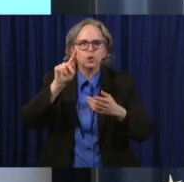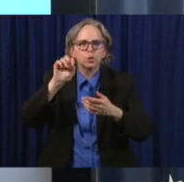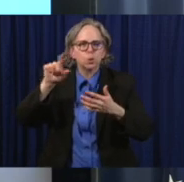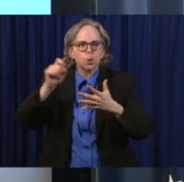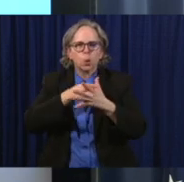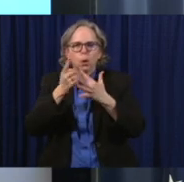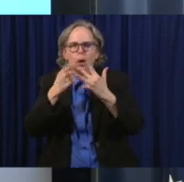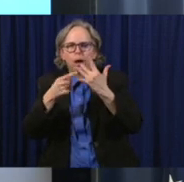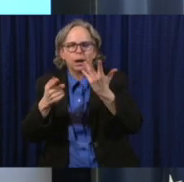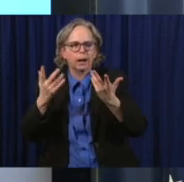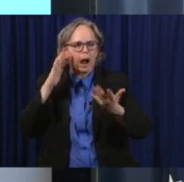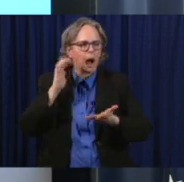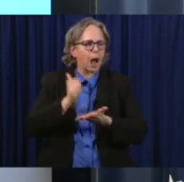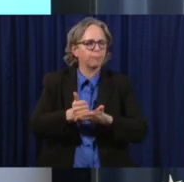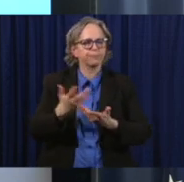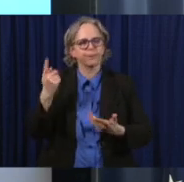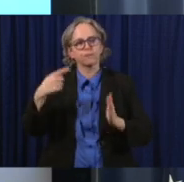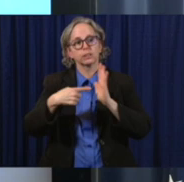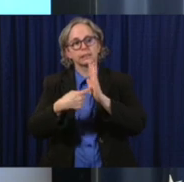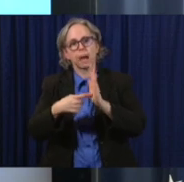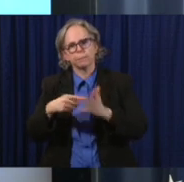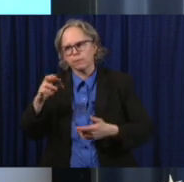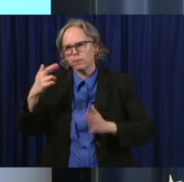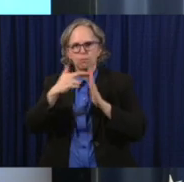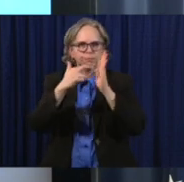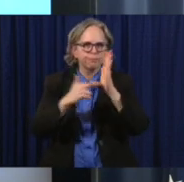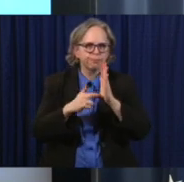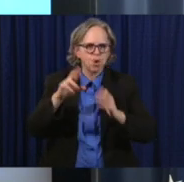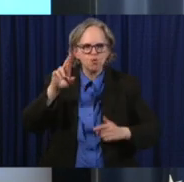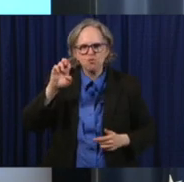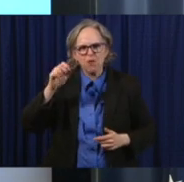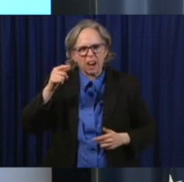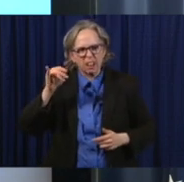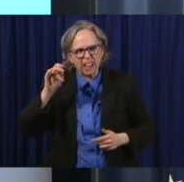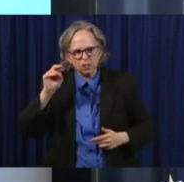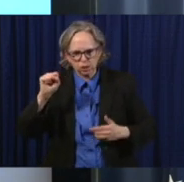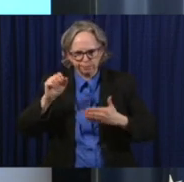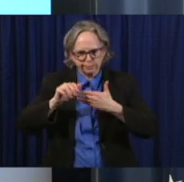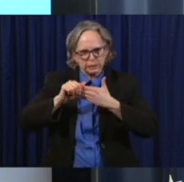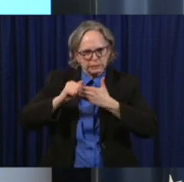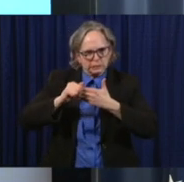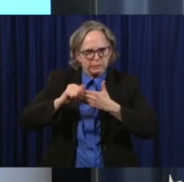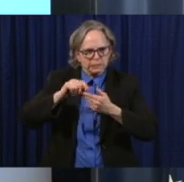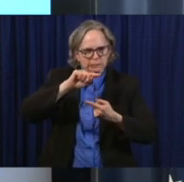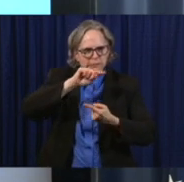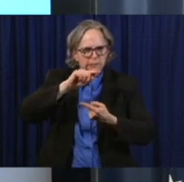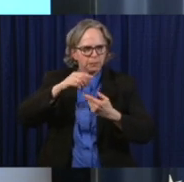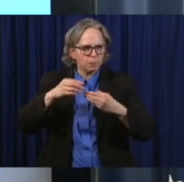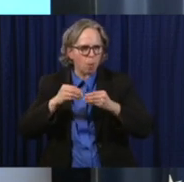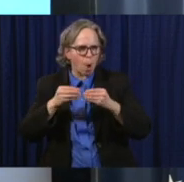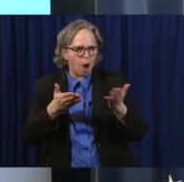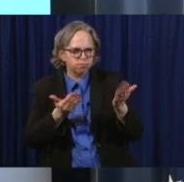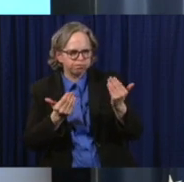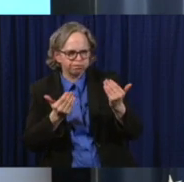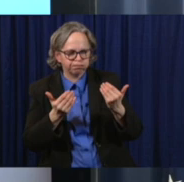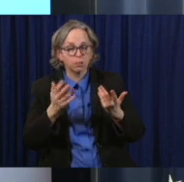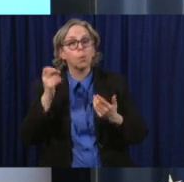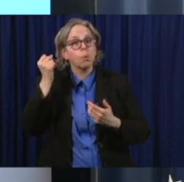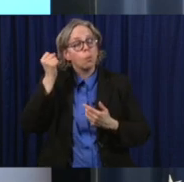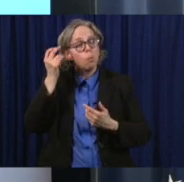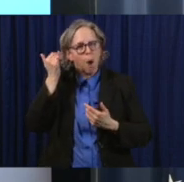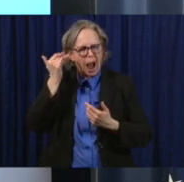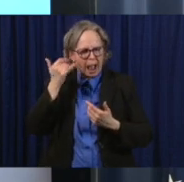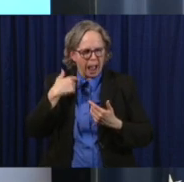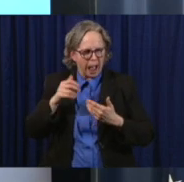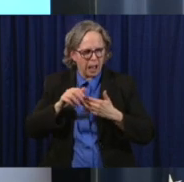relief that we put in place across a number of our departments to try to free up nursing homes and other